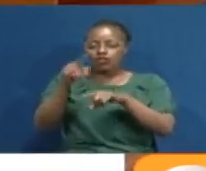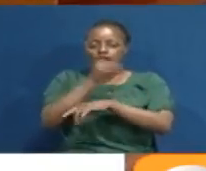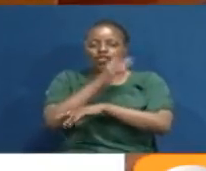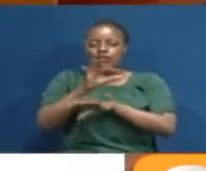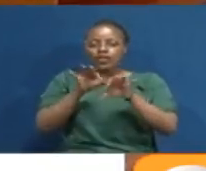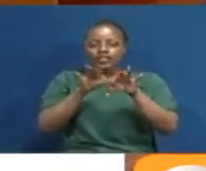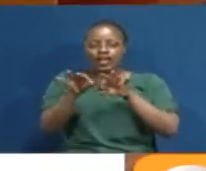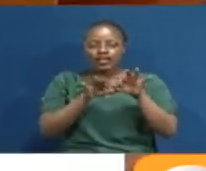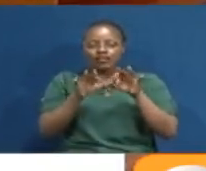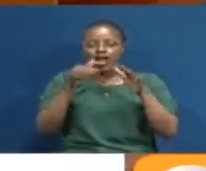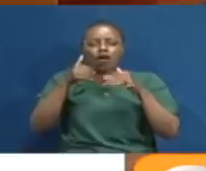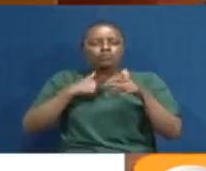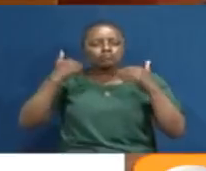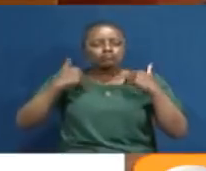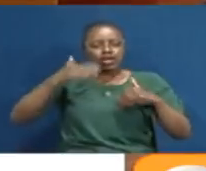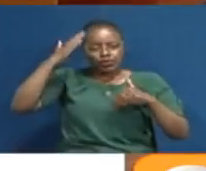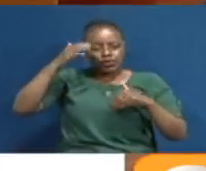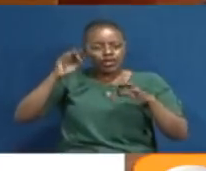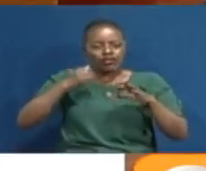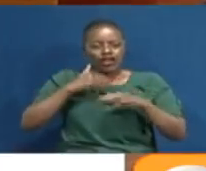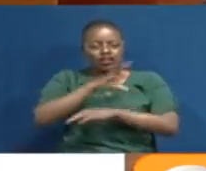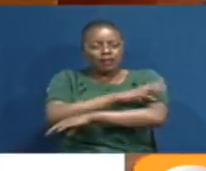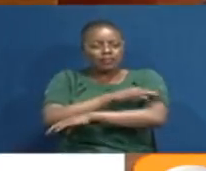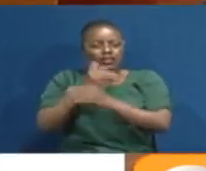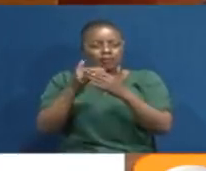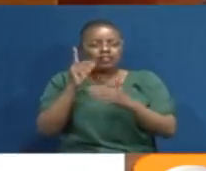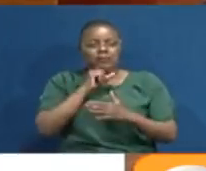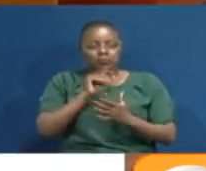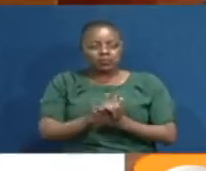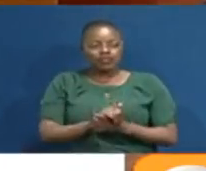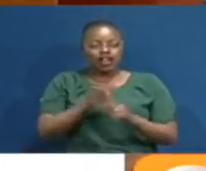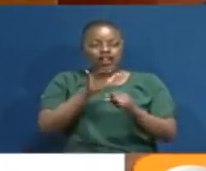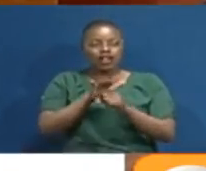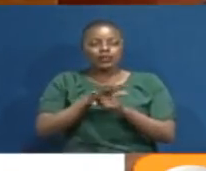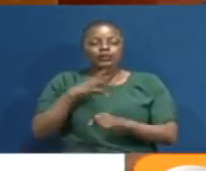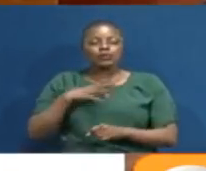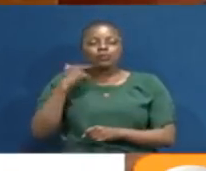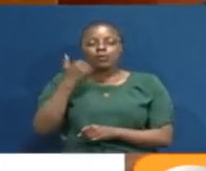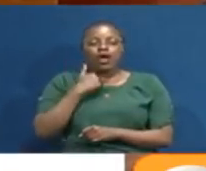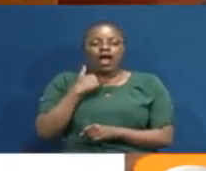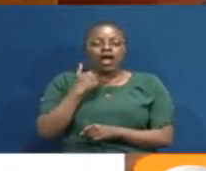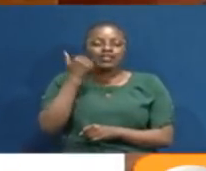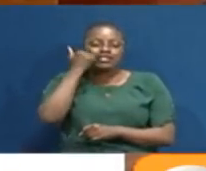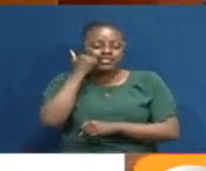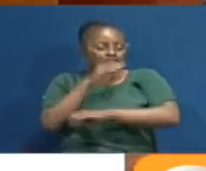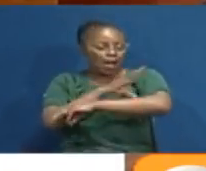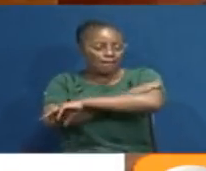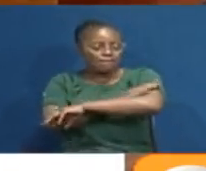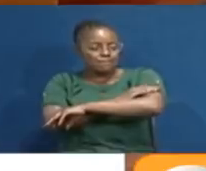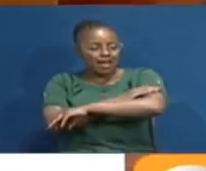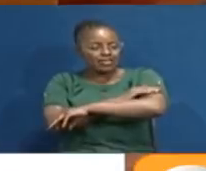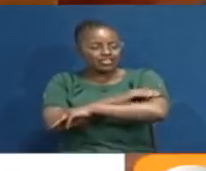doctor explains that. How do I know if I have high blood pressure? You're absolutely right. Most people who have high blood pressure don't know. In fact, probably